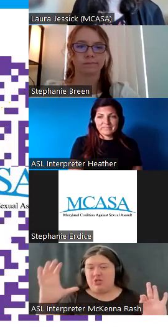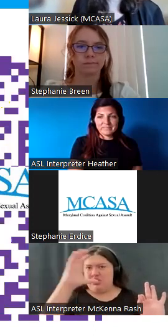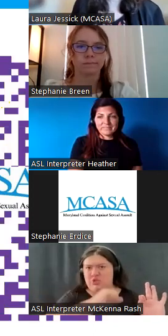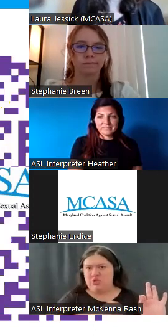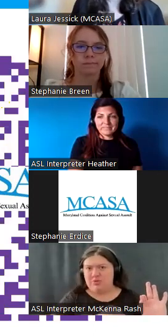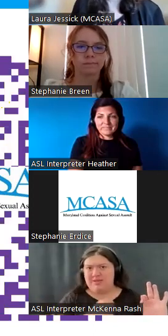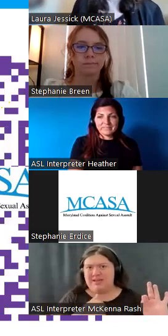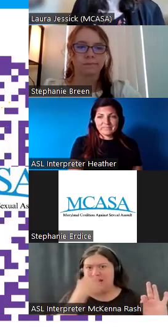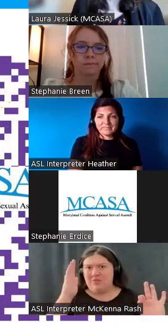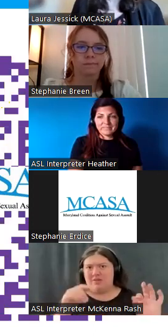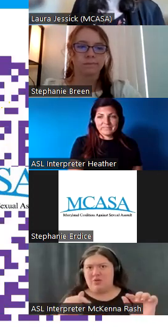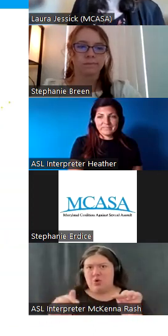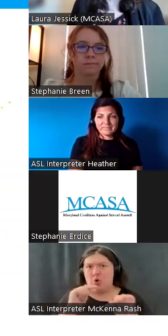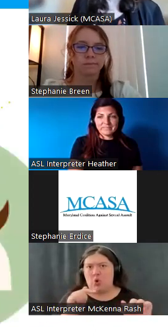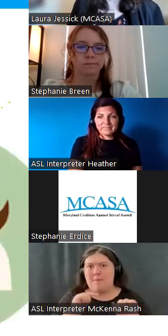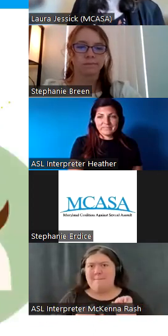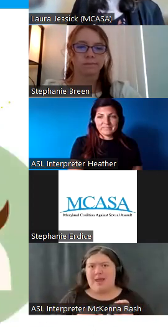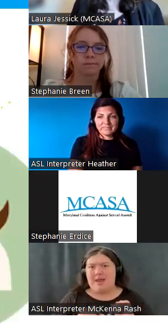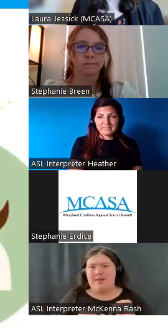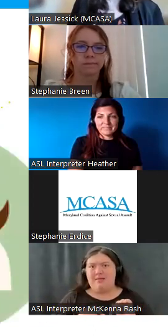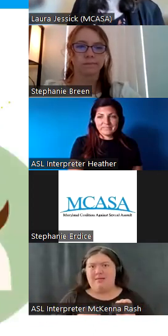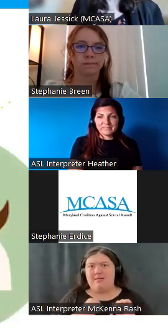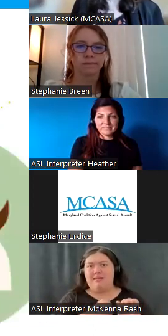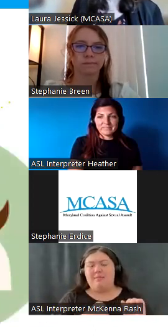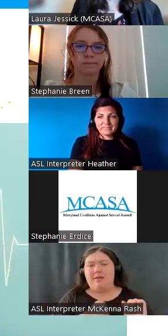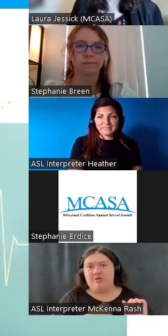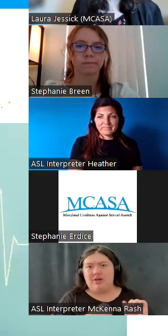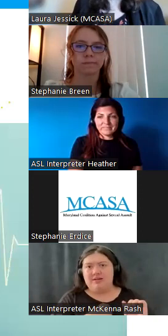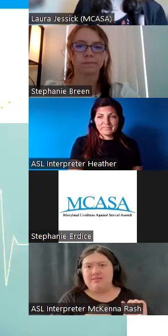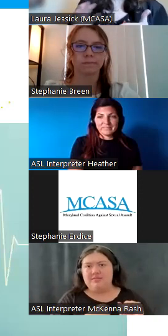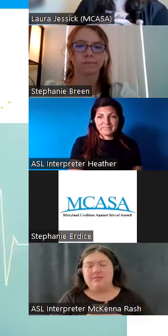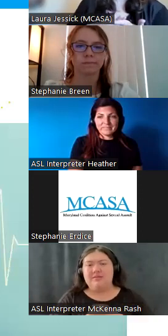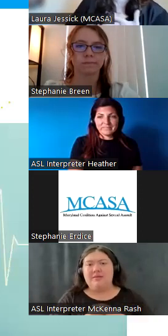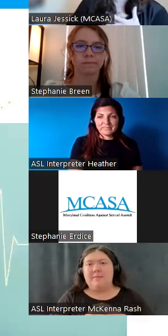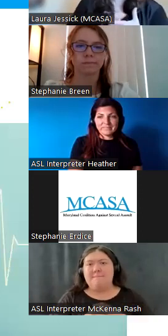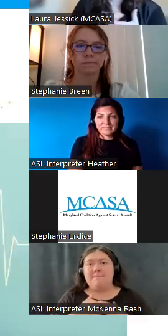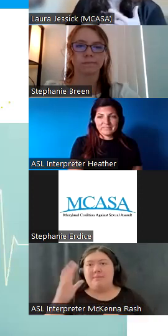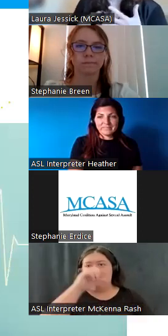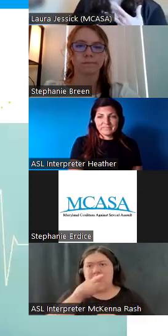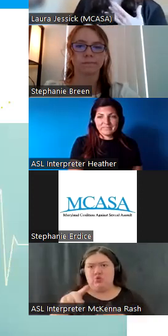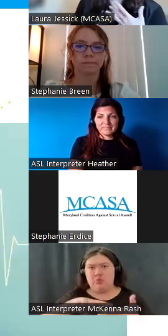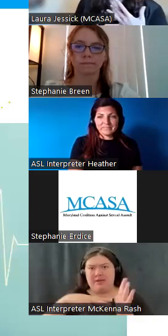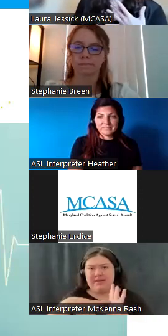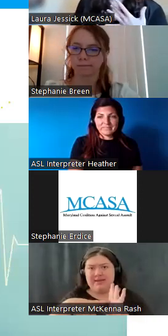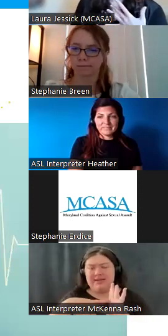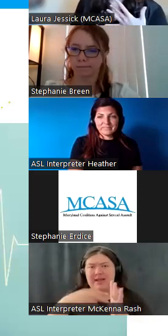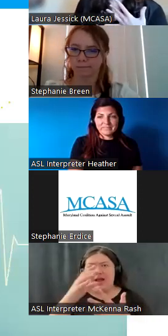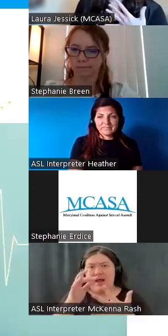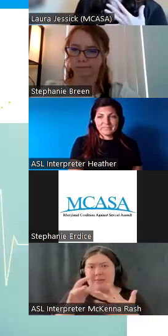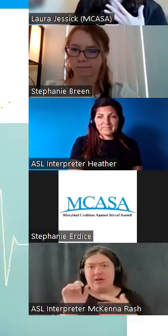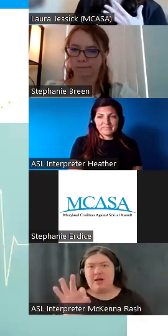go back, I apologize, but I'm assuming you're referring to the options